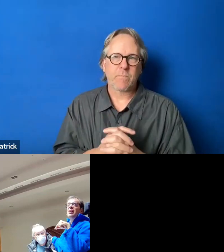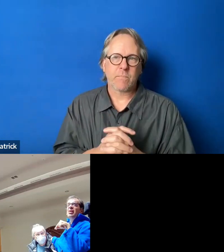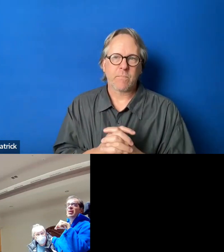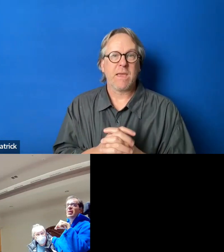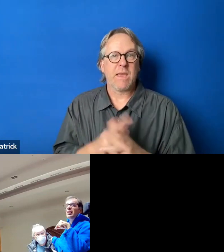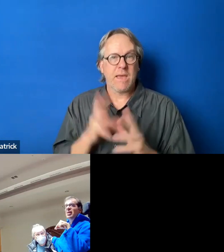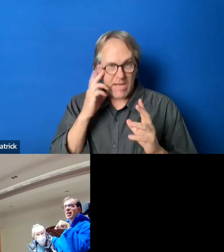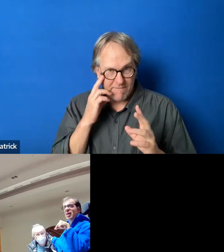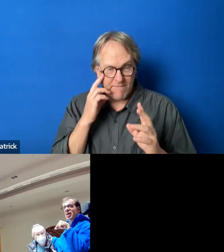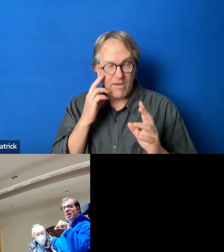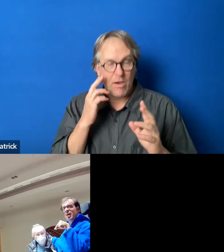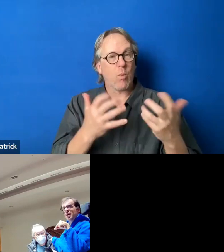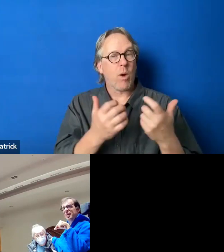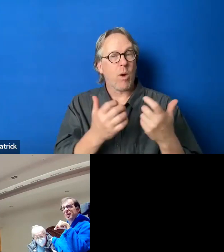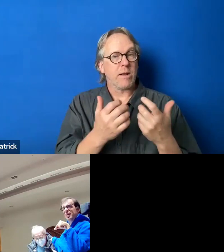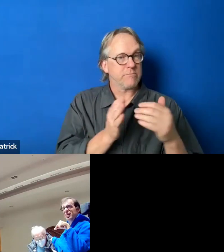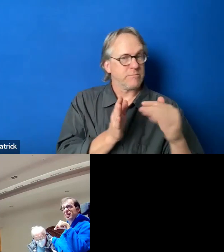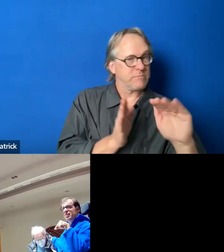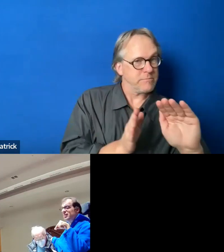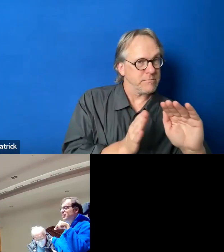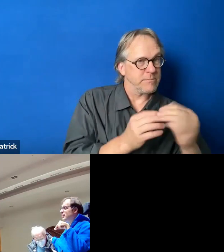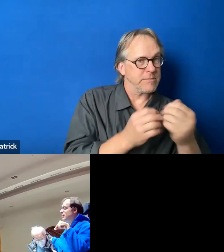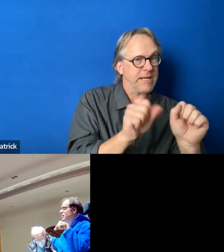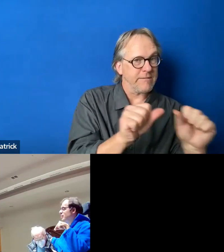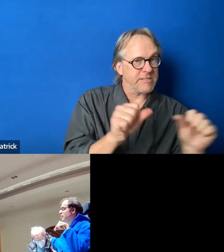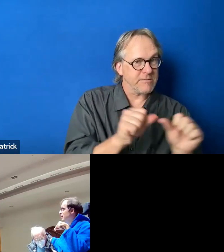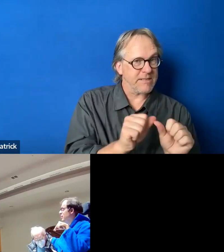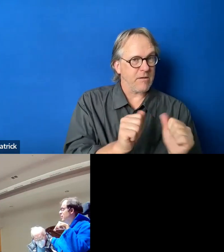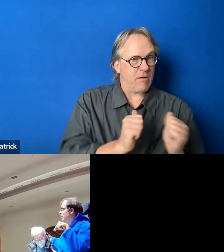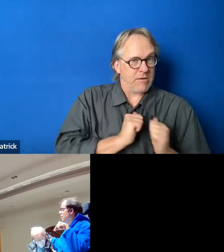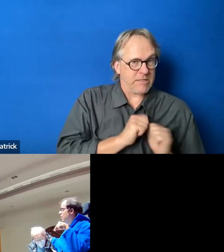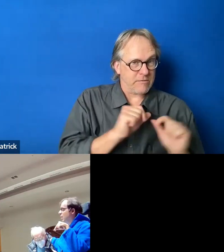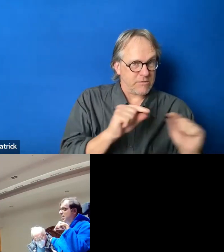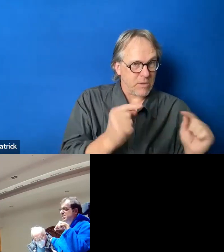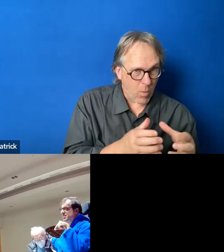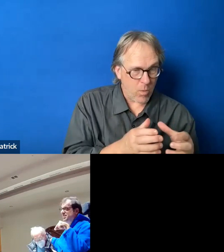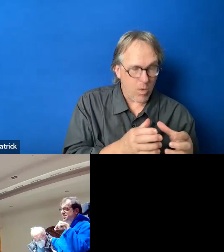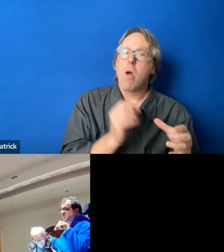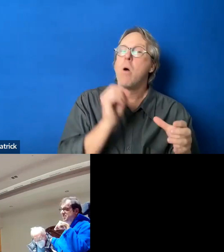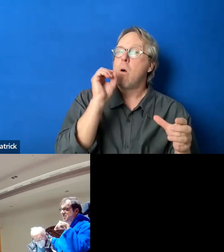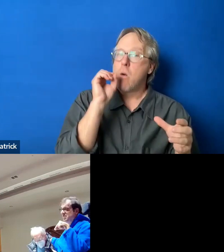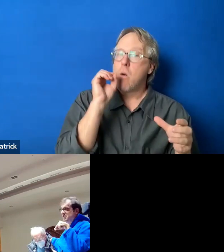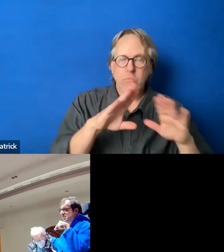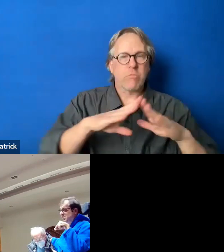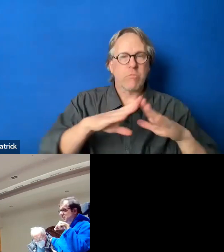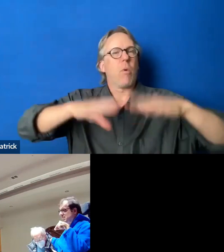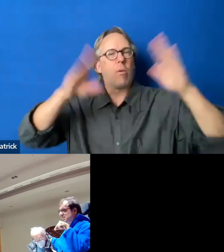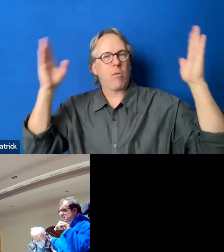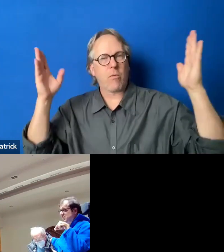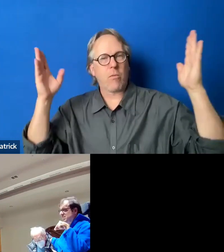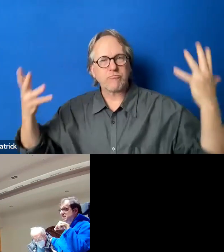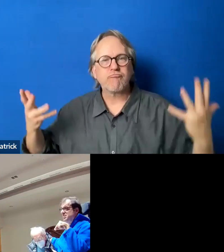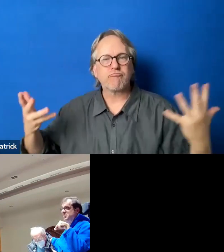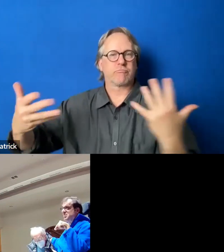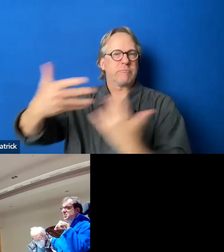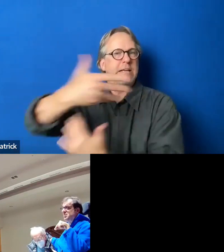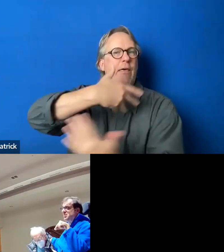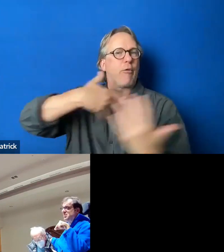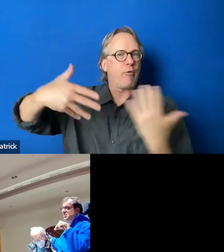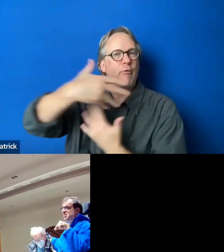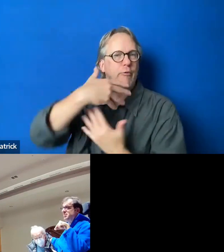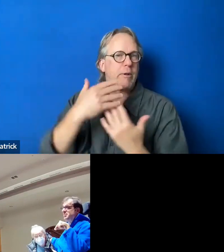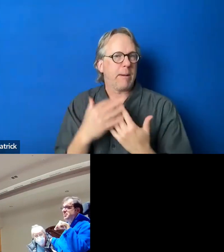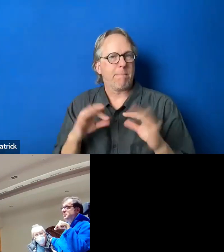wanting a space to be for us or we're wanting it to be a space where we're all together.